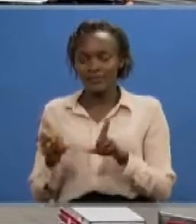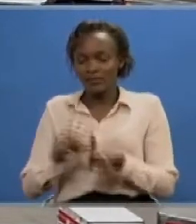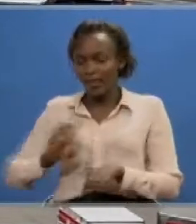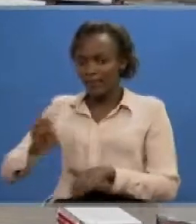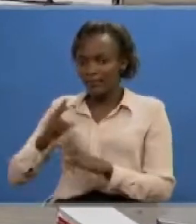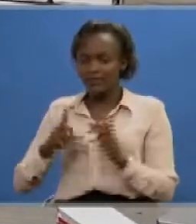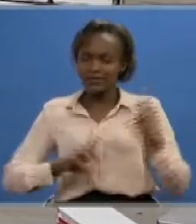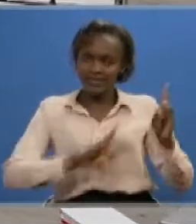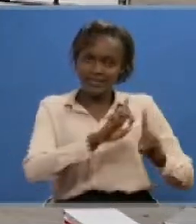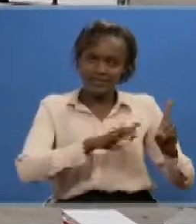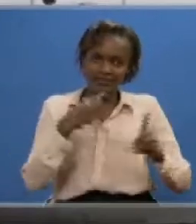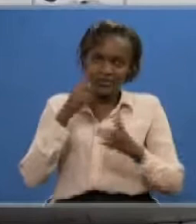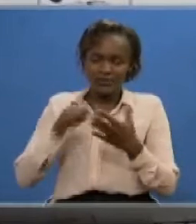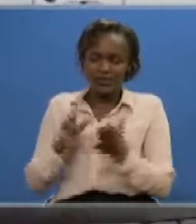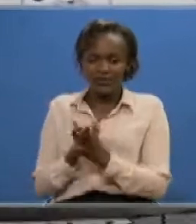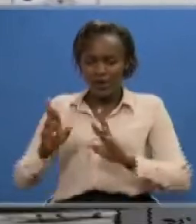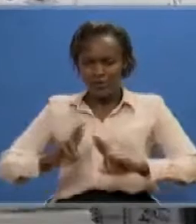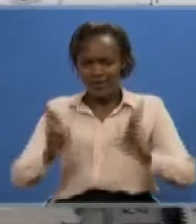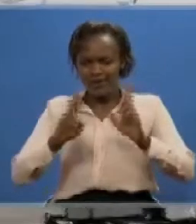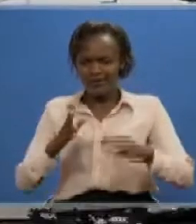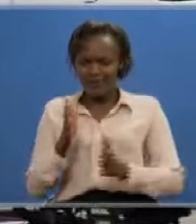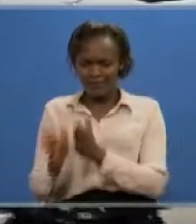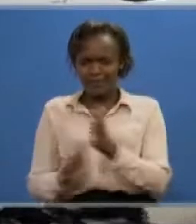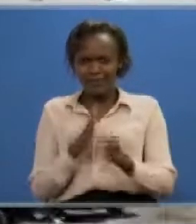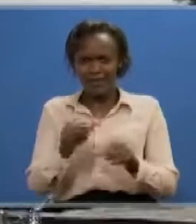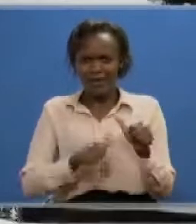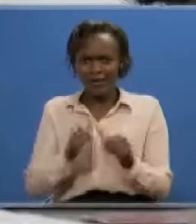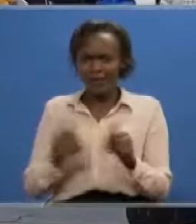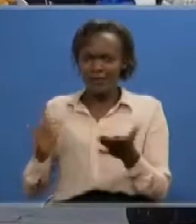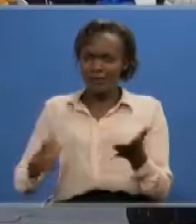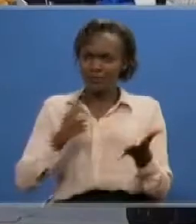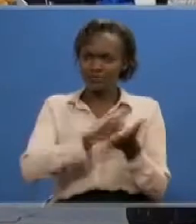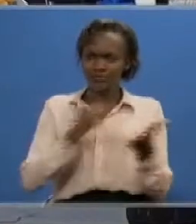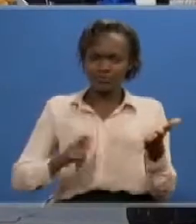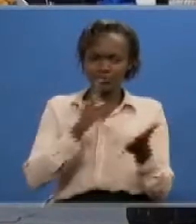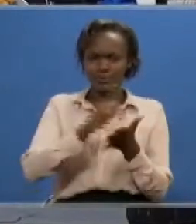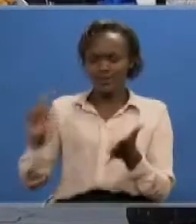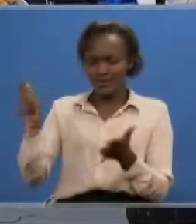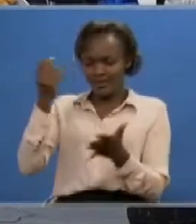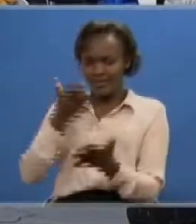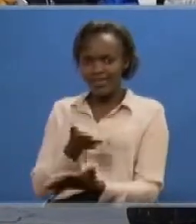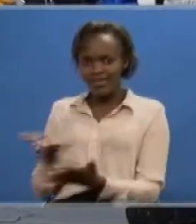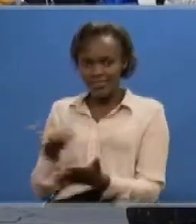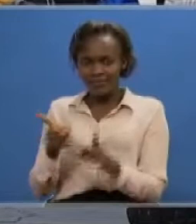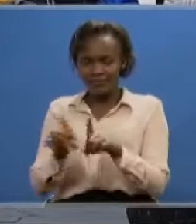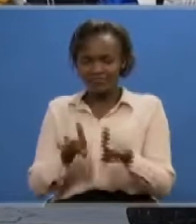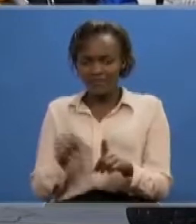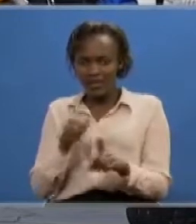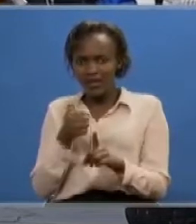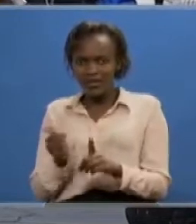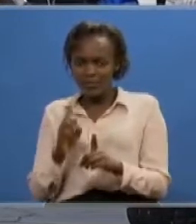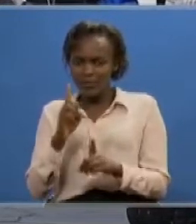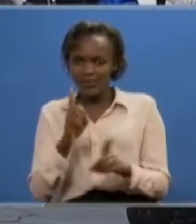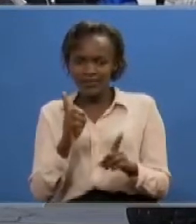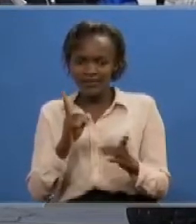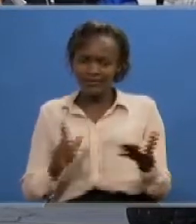Ministry of Transport, on the other hand, has been preparing for the resumption of domestic flights. But one of the key sticking points on the resumption of local